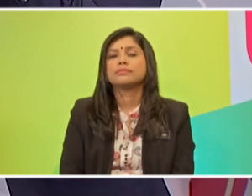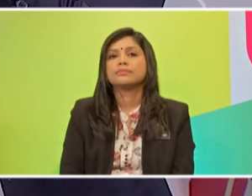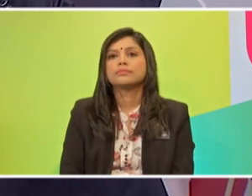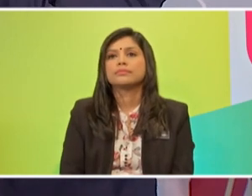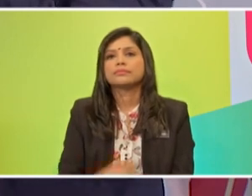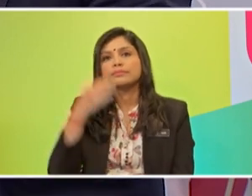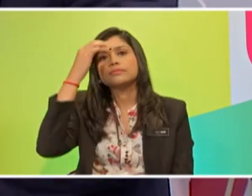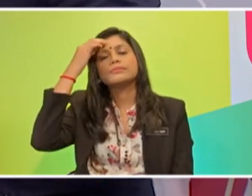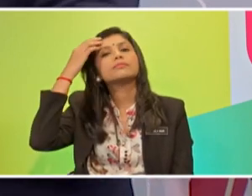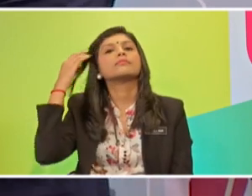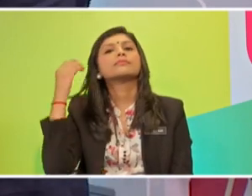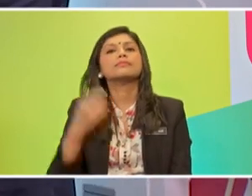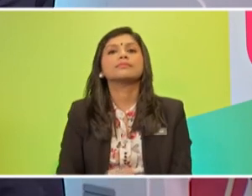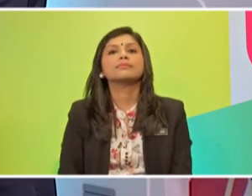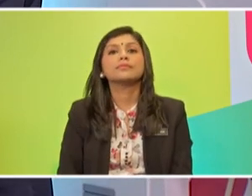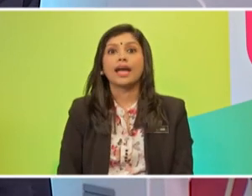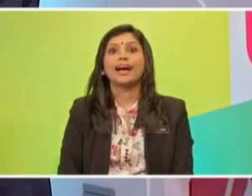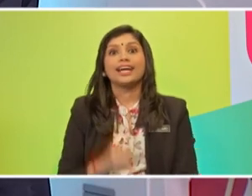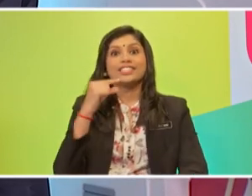what? Oh, yes. G.